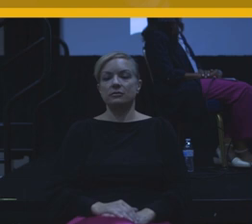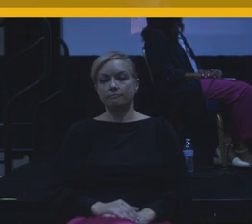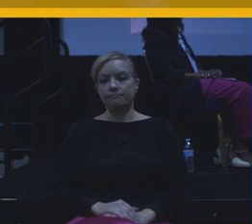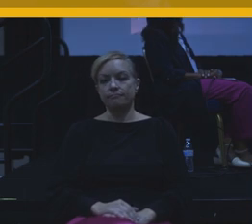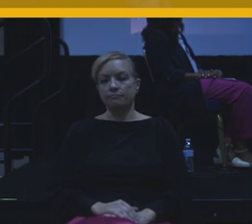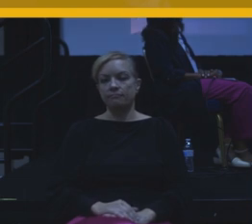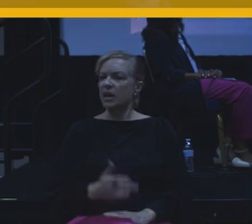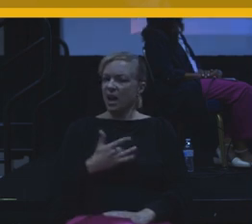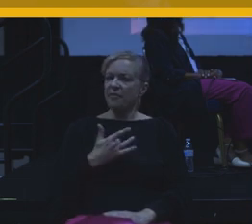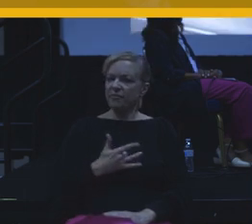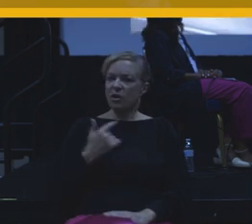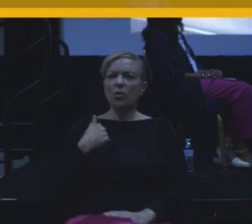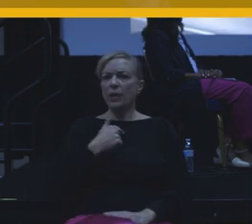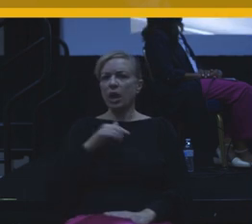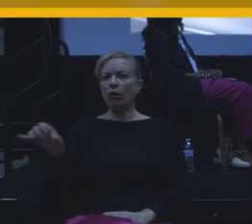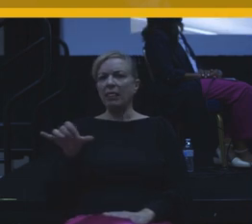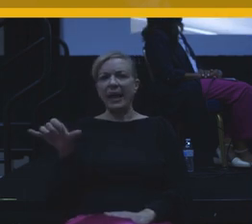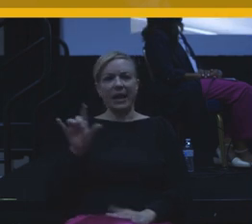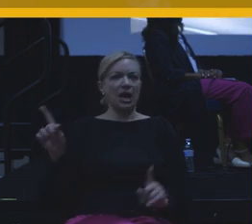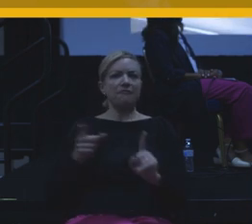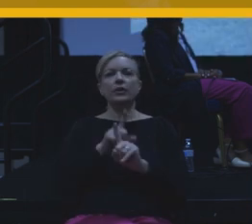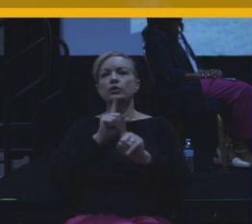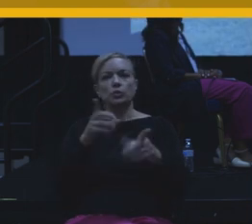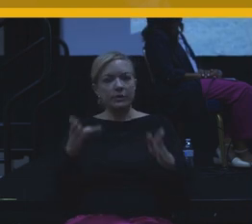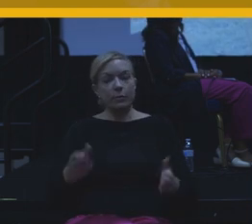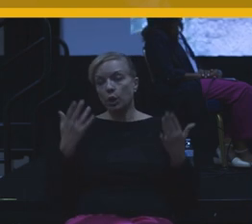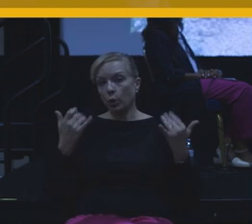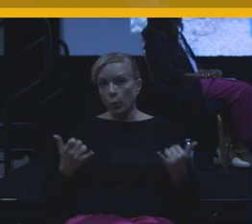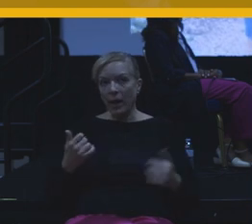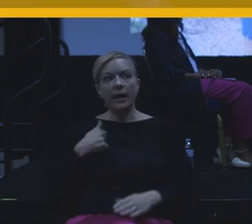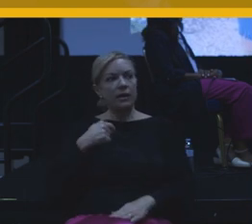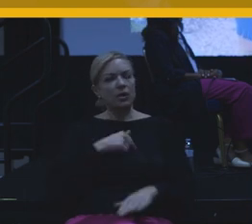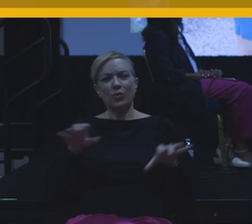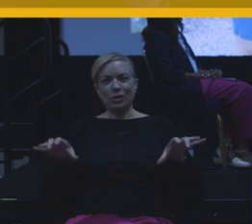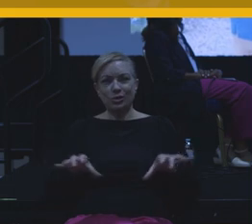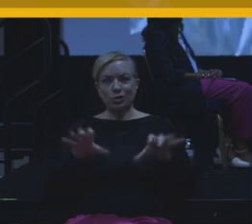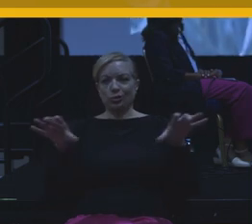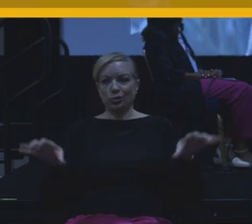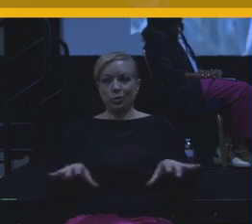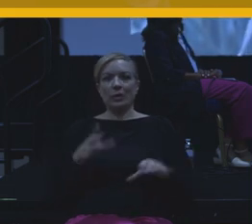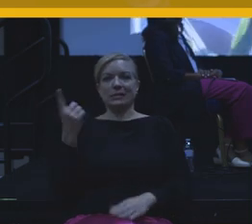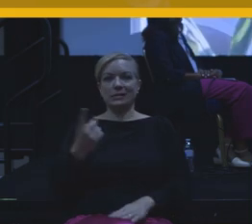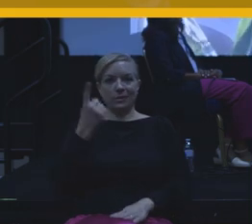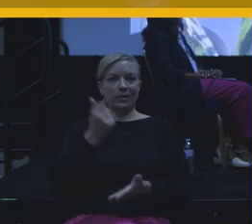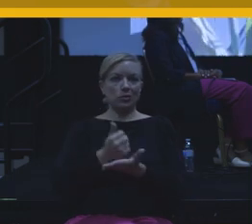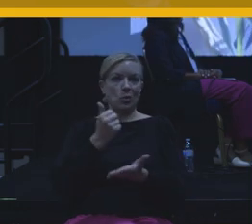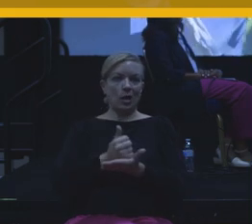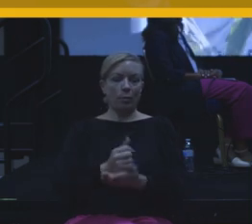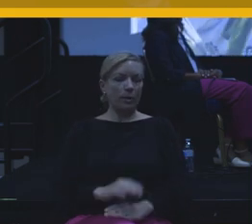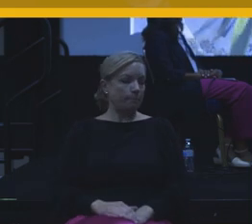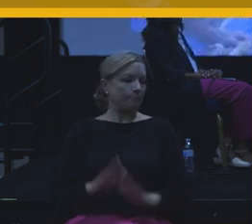consider us to be first responders. It feels like we're doing something actively to help. The